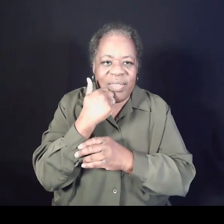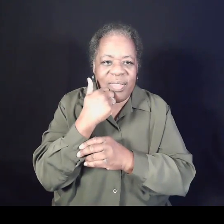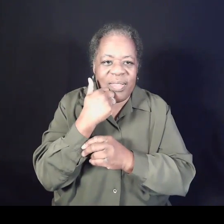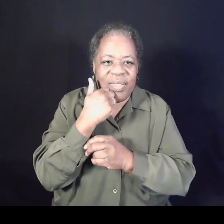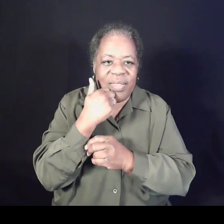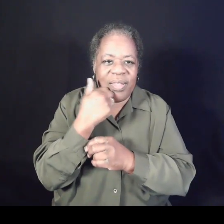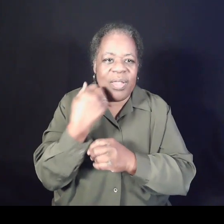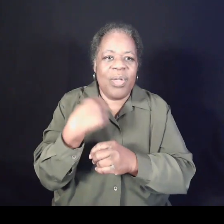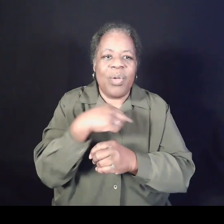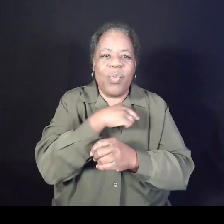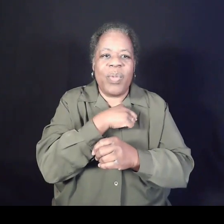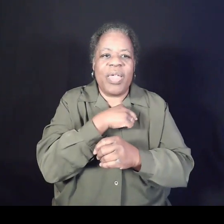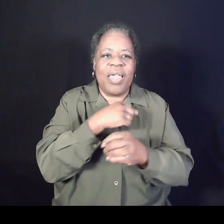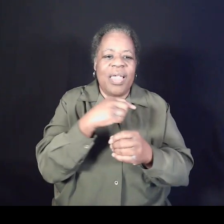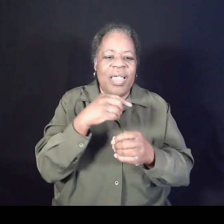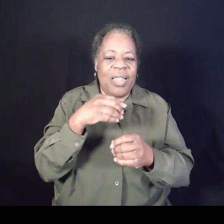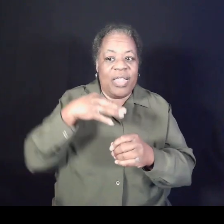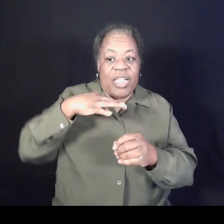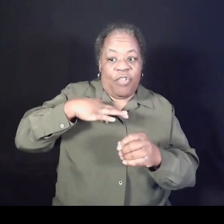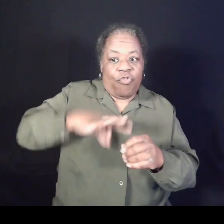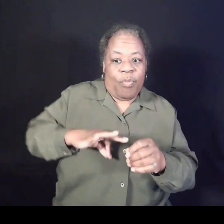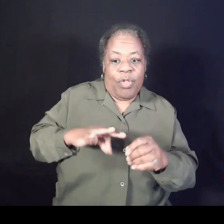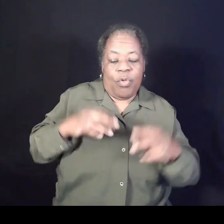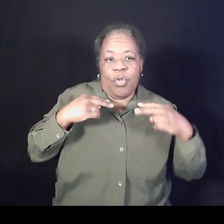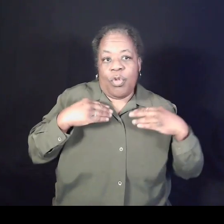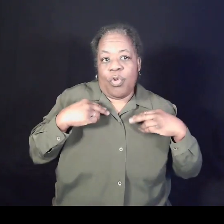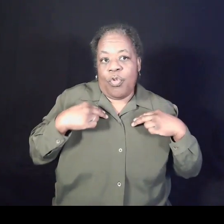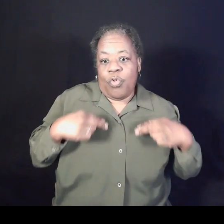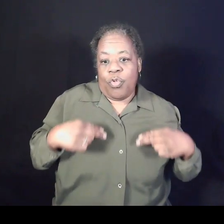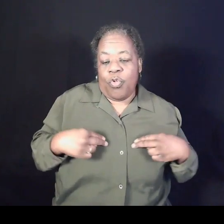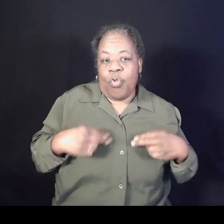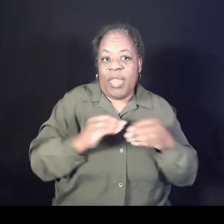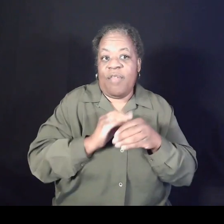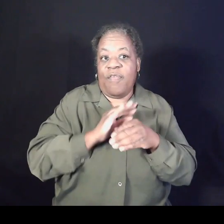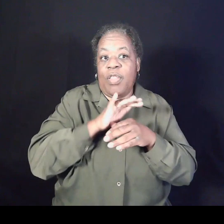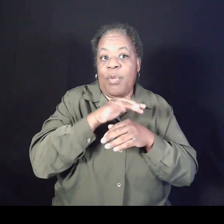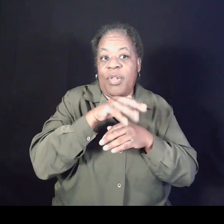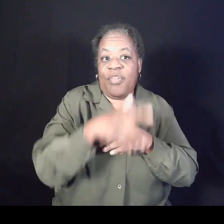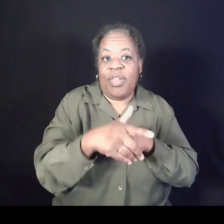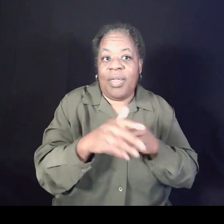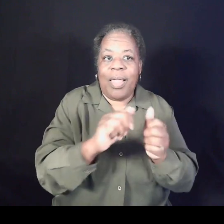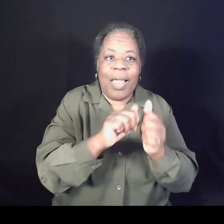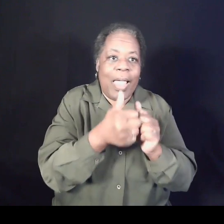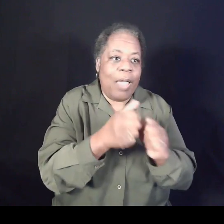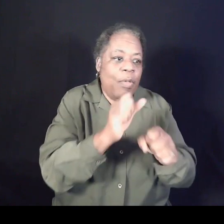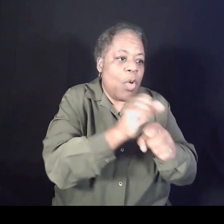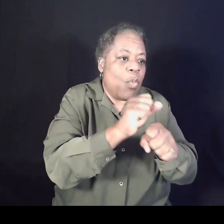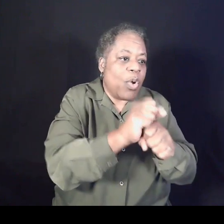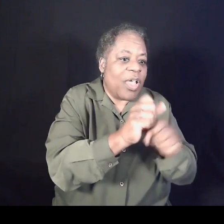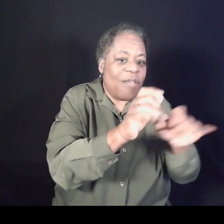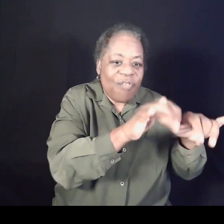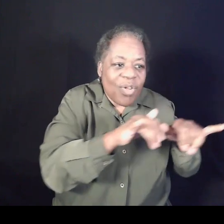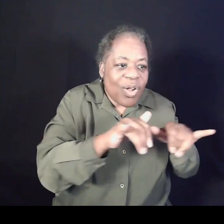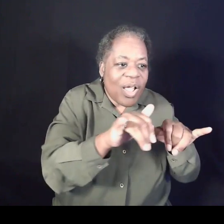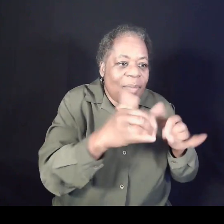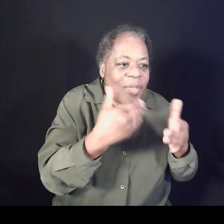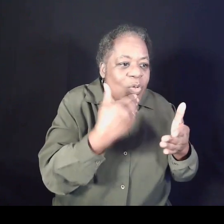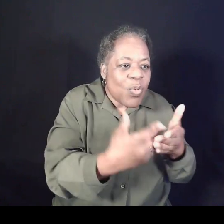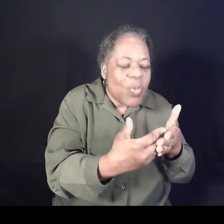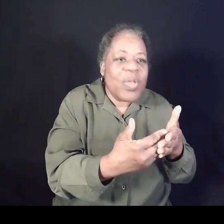We can contribute to human flourishing by working for the common good in our everyday